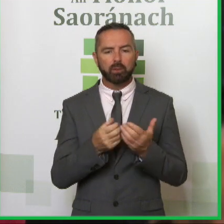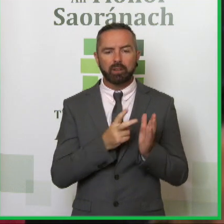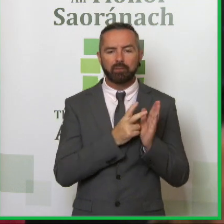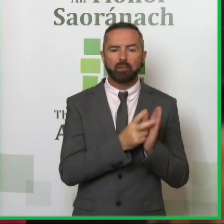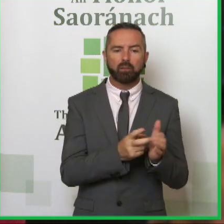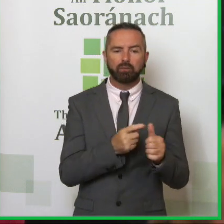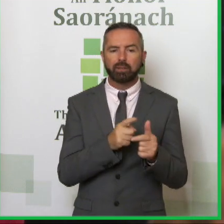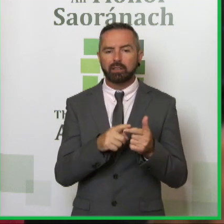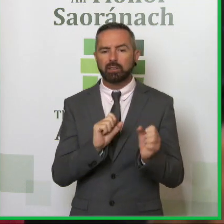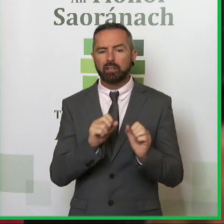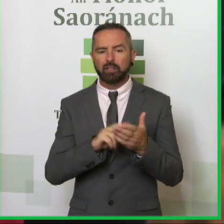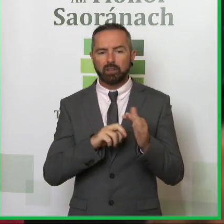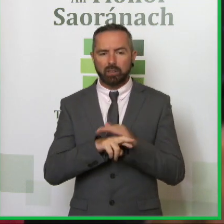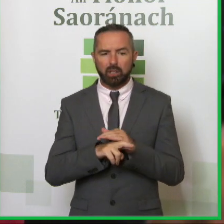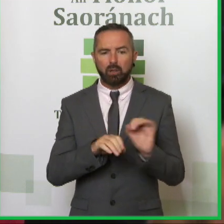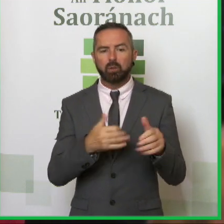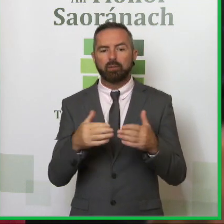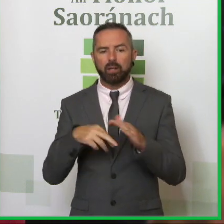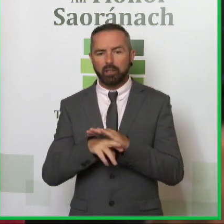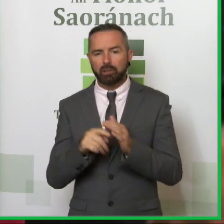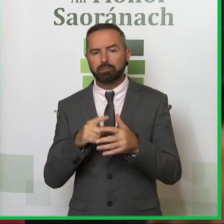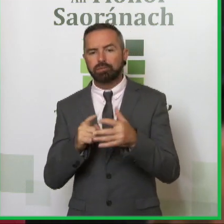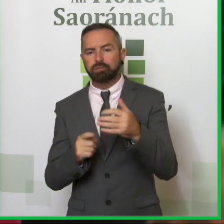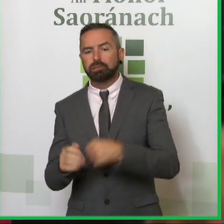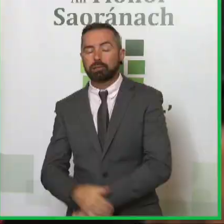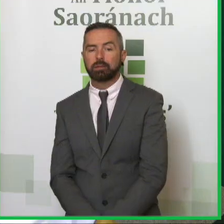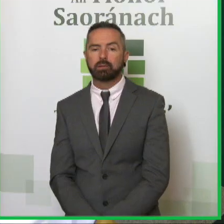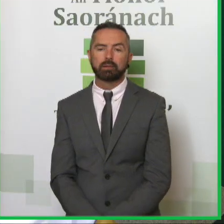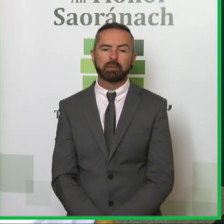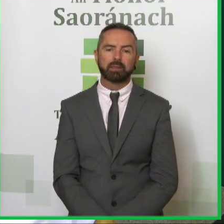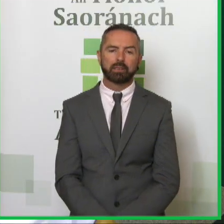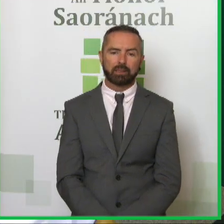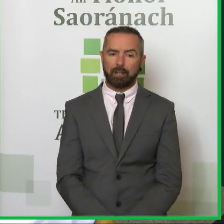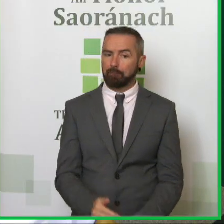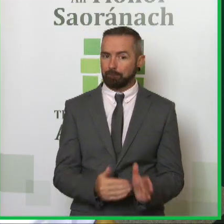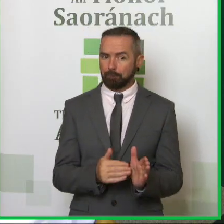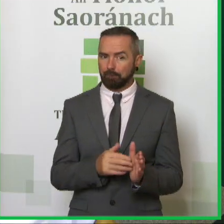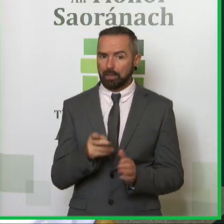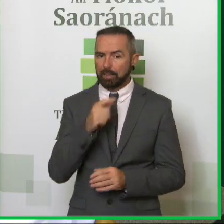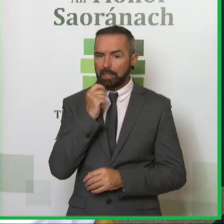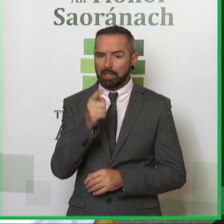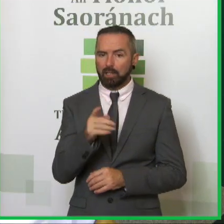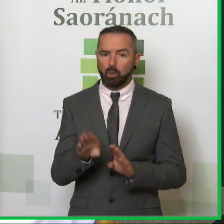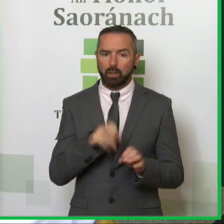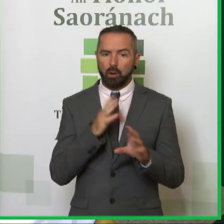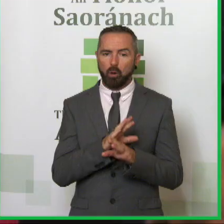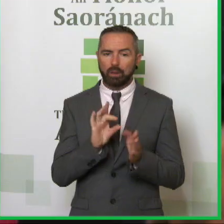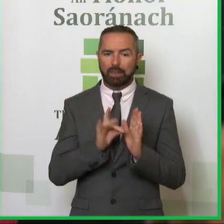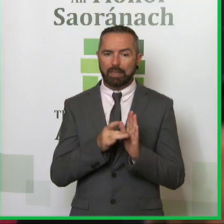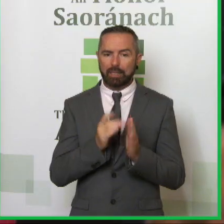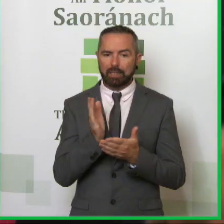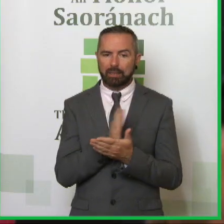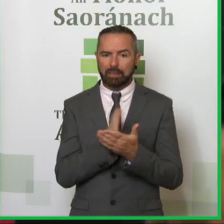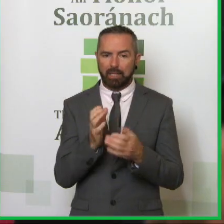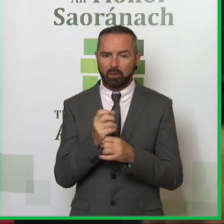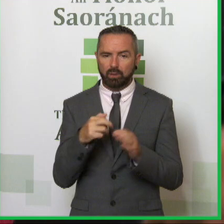service, the service users, the service providers? Okay, we can say with all key stakeholders. But also,